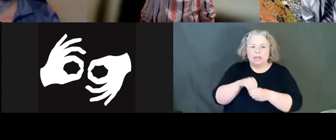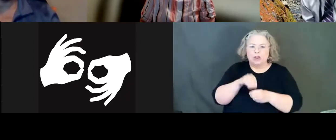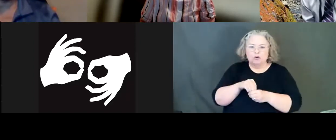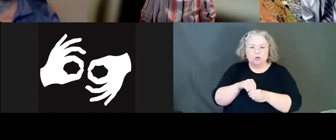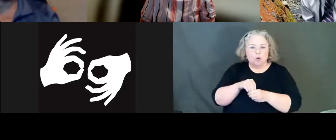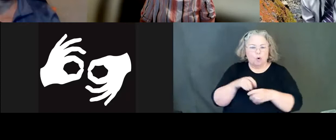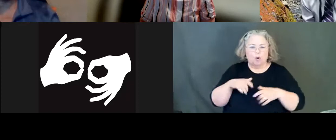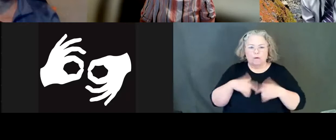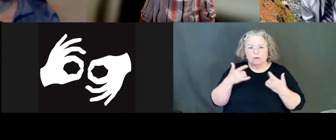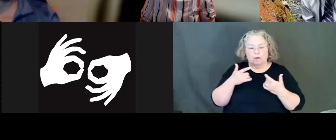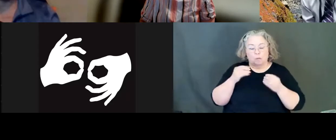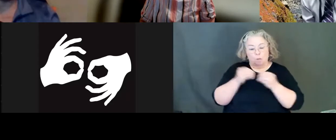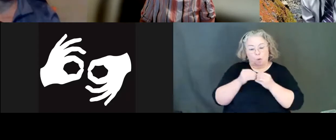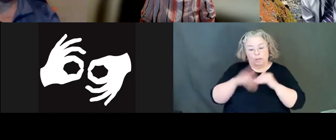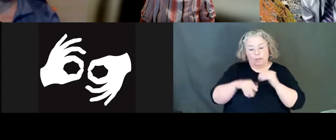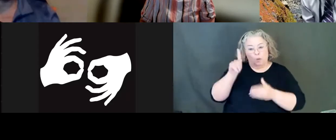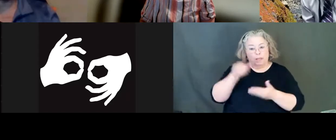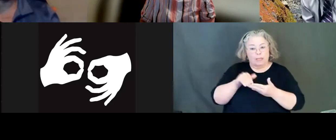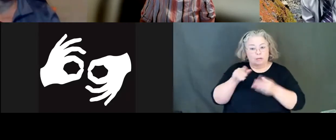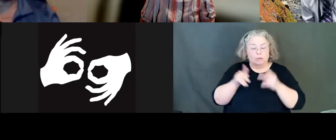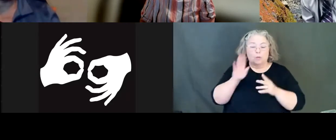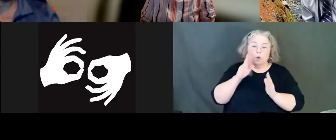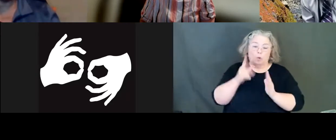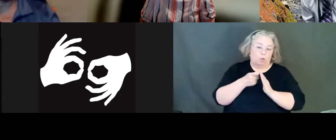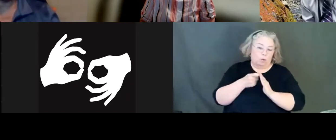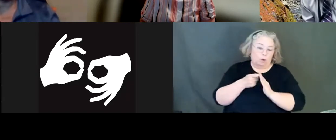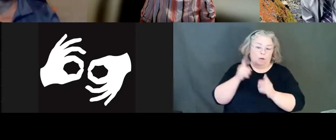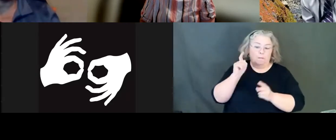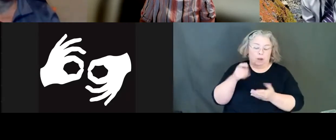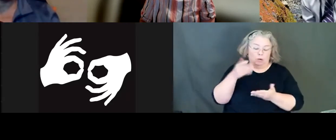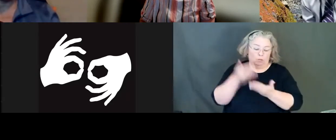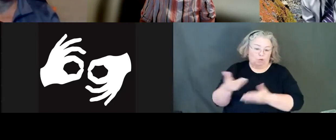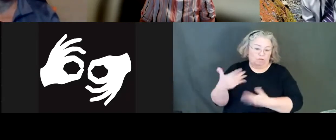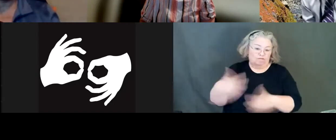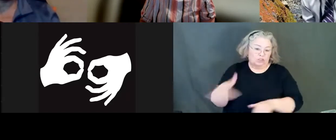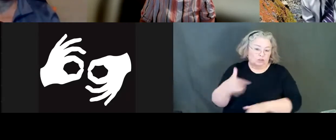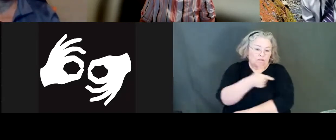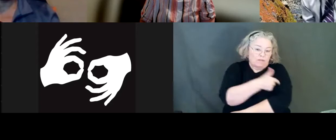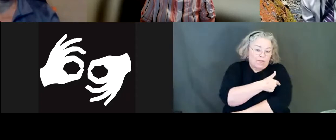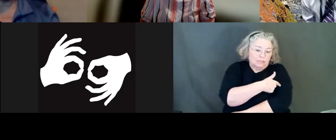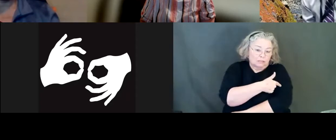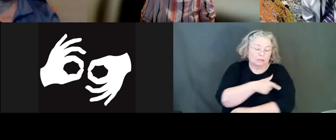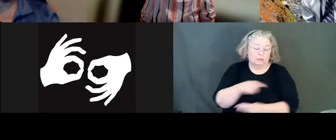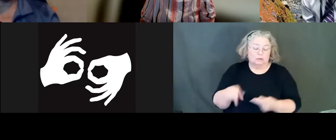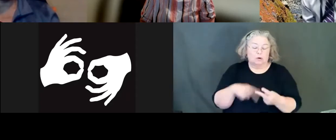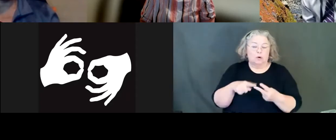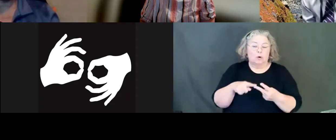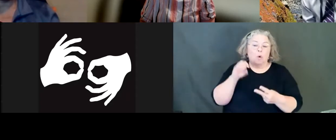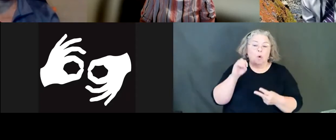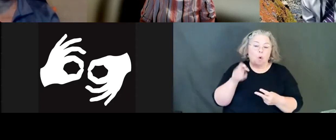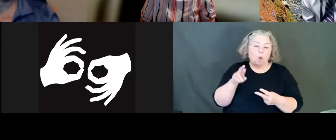is more than 1,000, they will be required to do vaccine verification and also